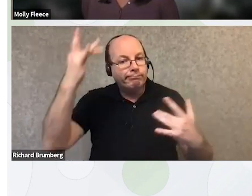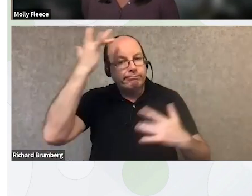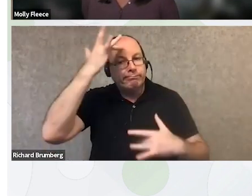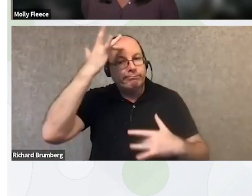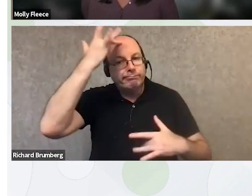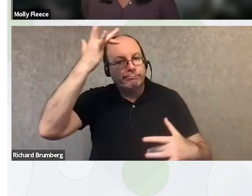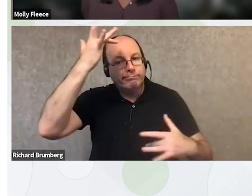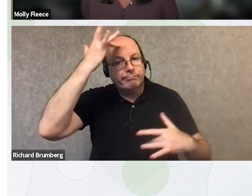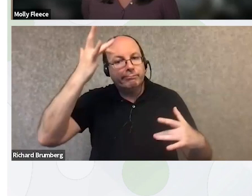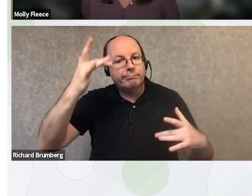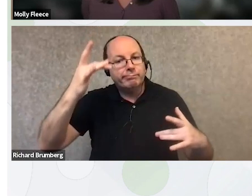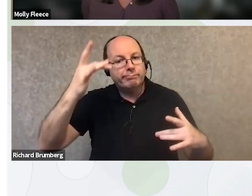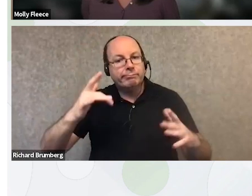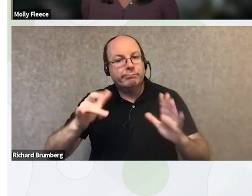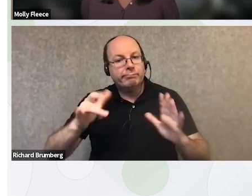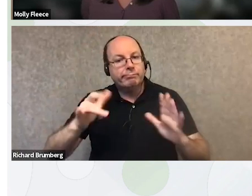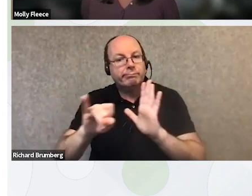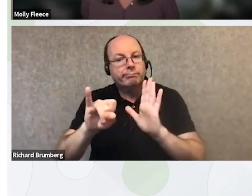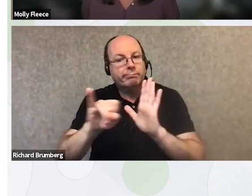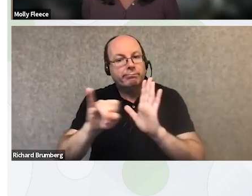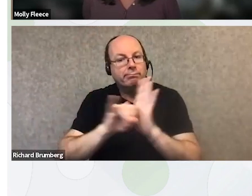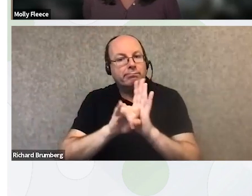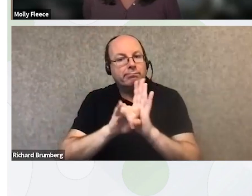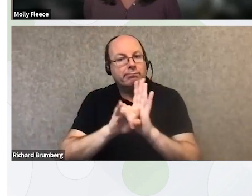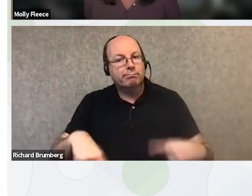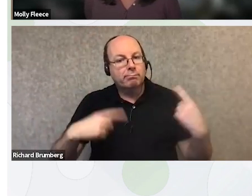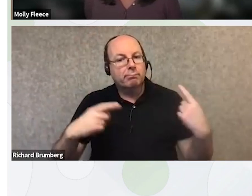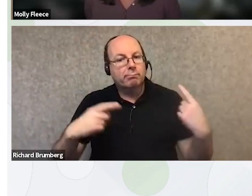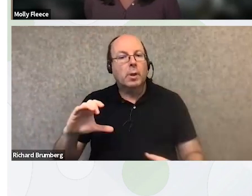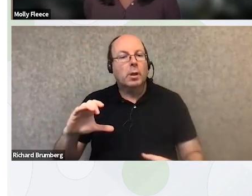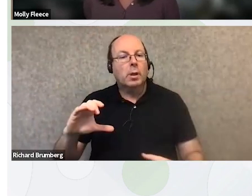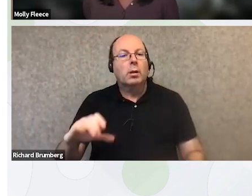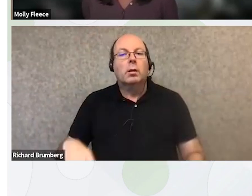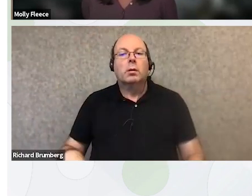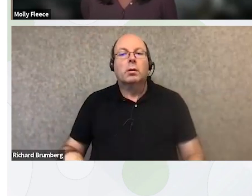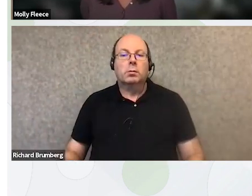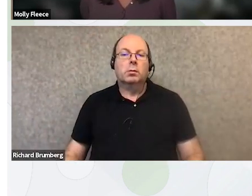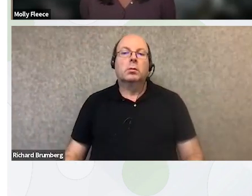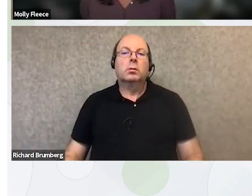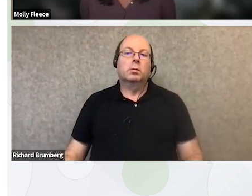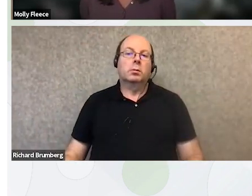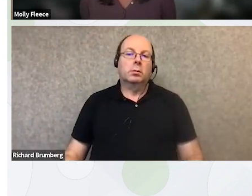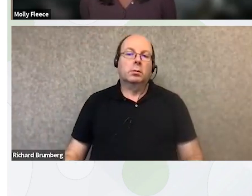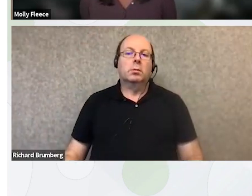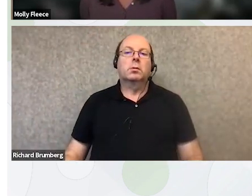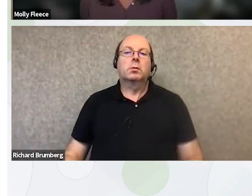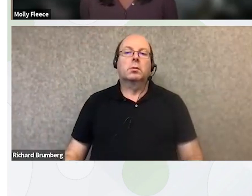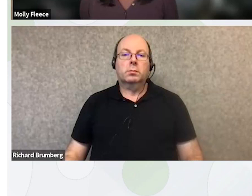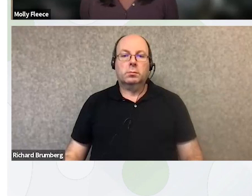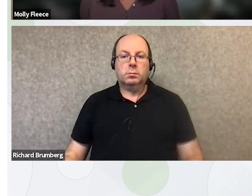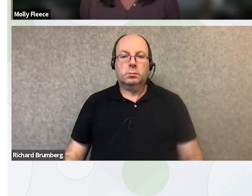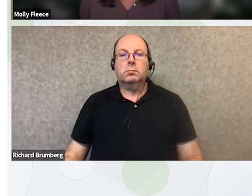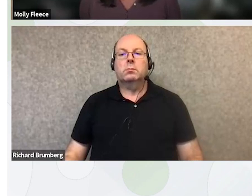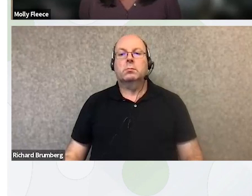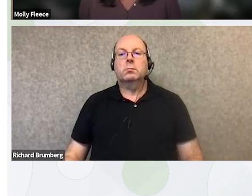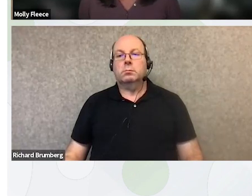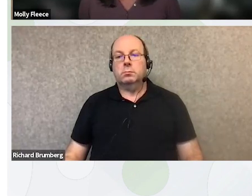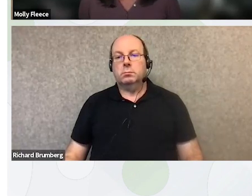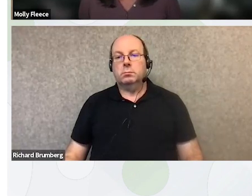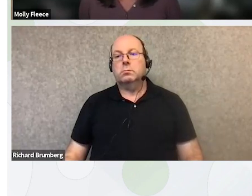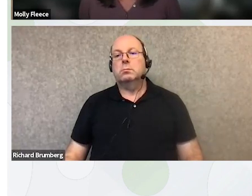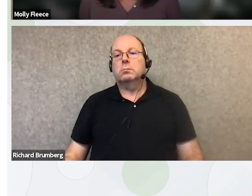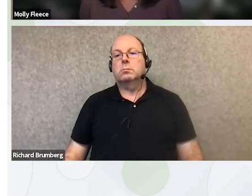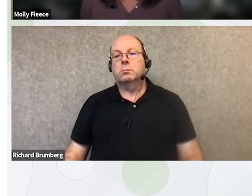And we see similar severe illness and adverse outcomes with RSV that